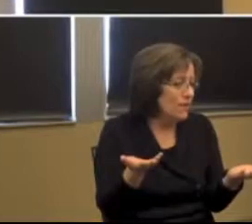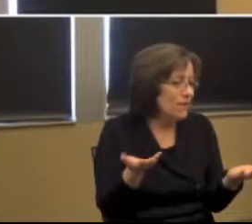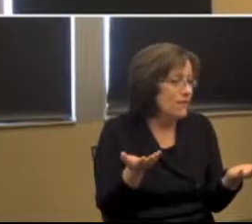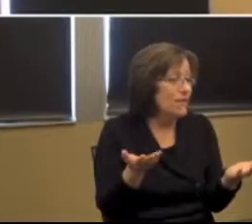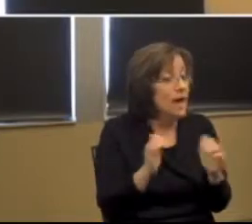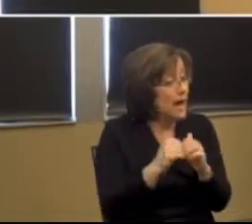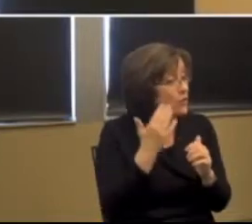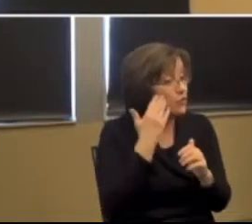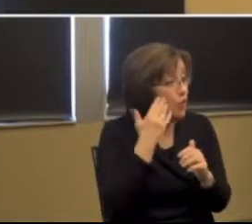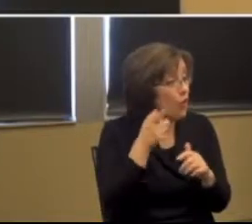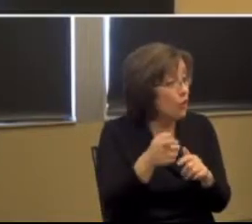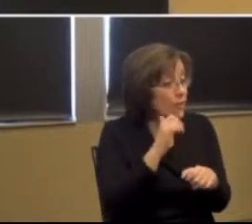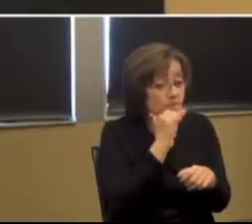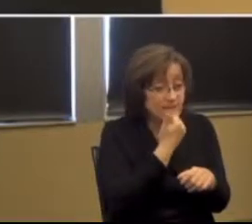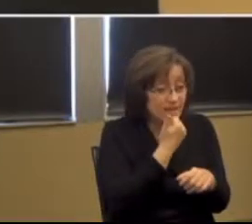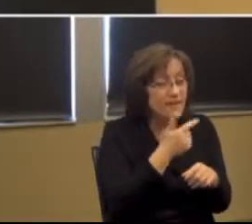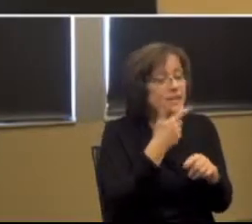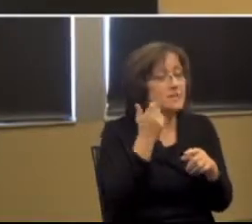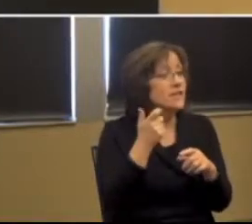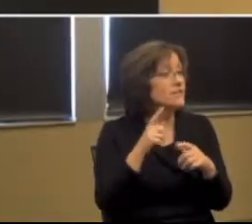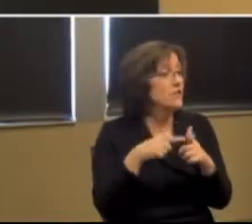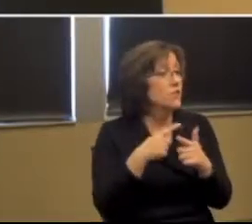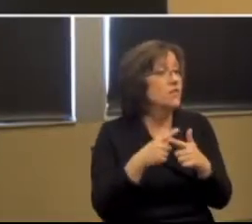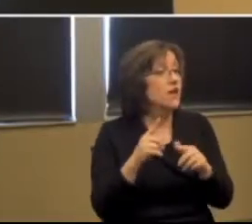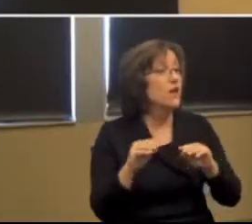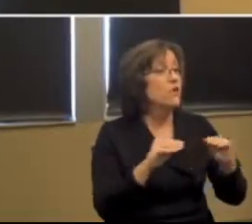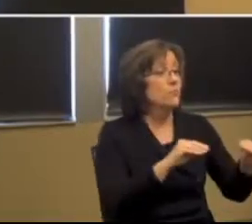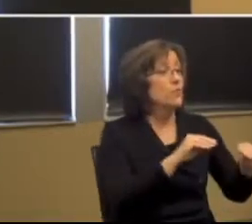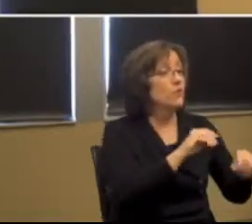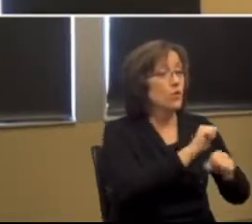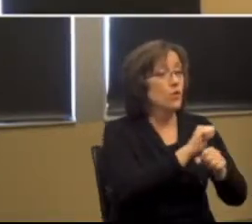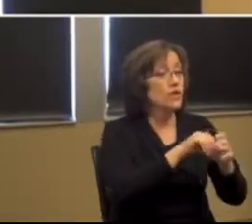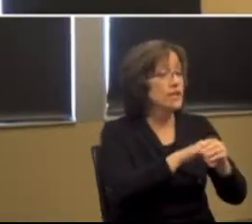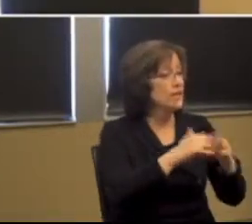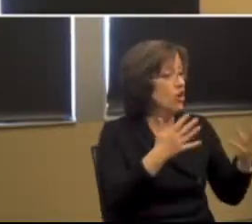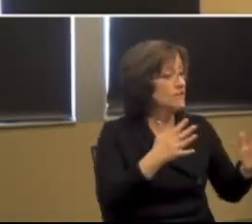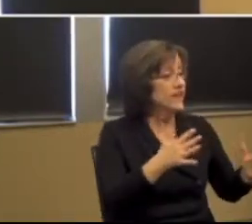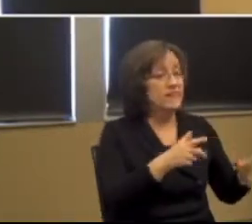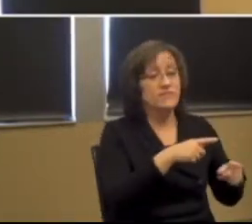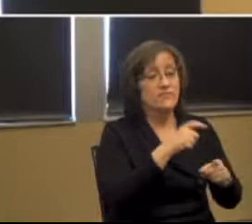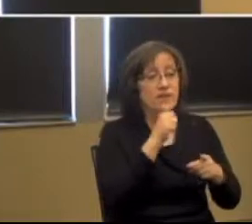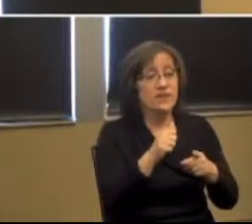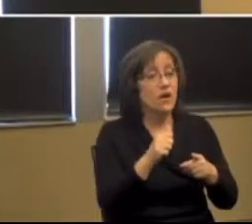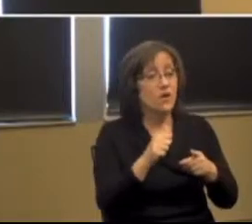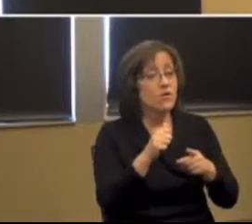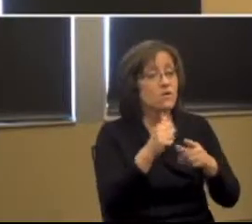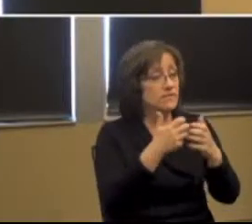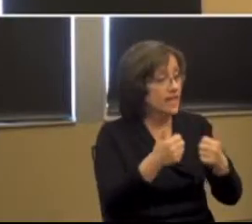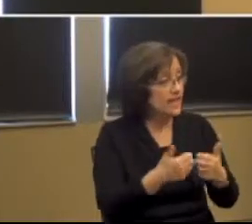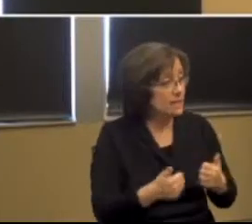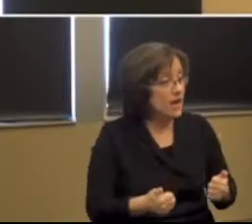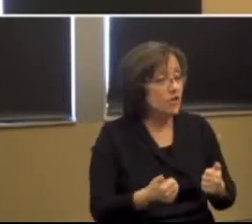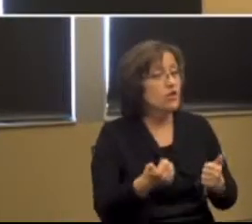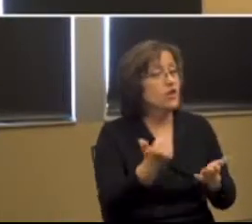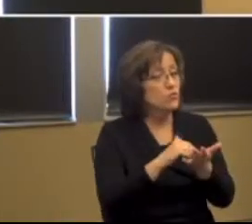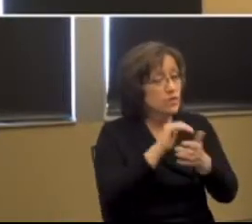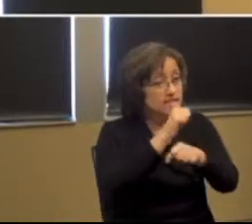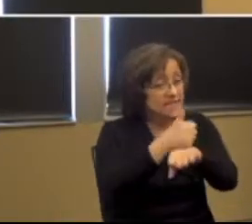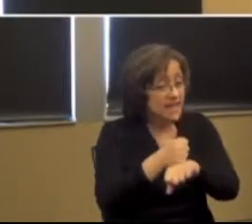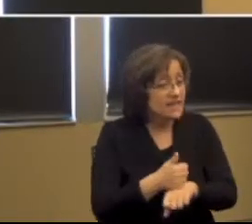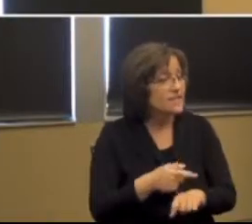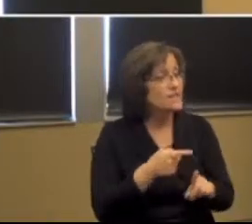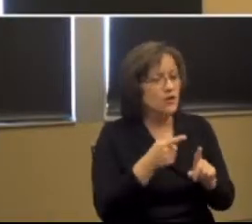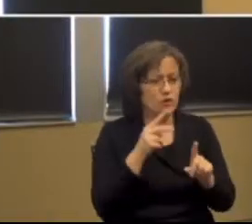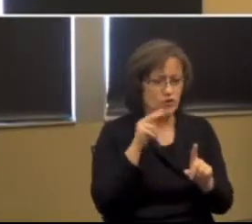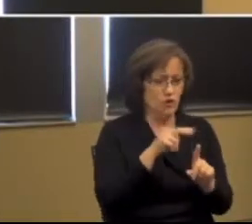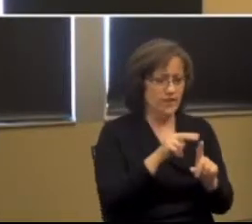make mistakes? Because when they put that work in all done, they don't take it apart. They don't reset it. It's the teacher. So you're looking at